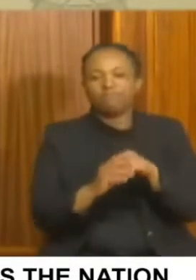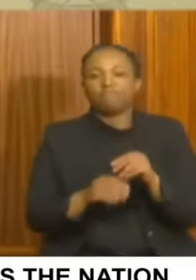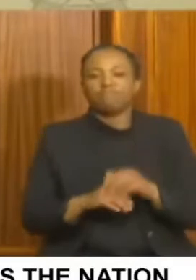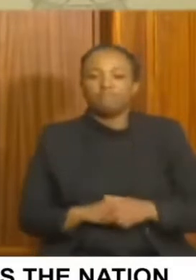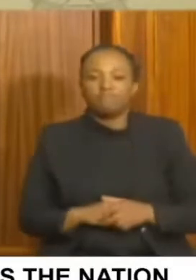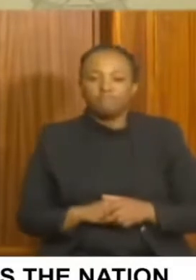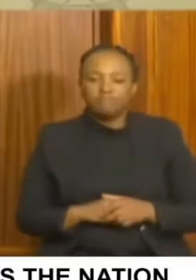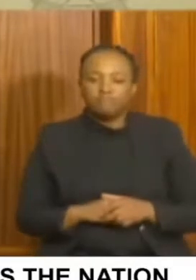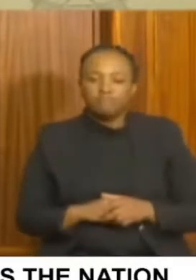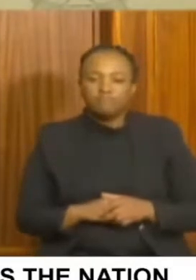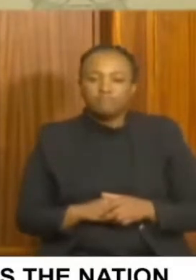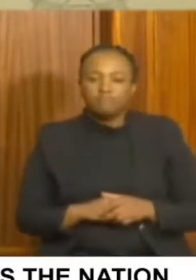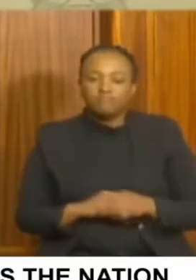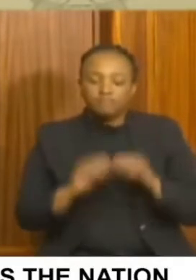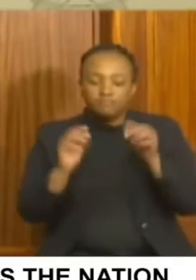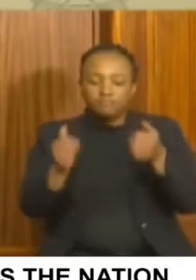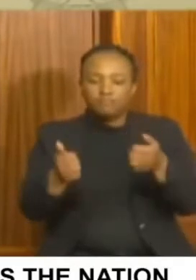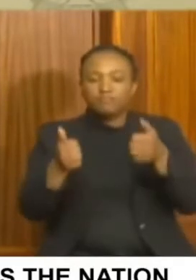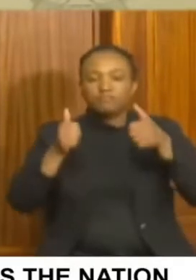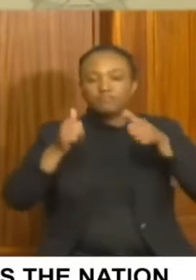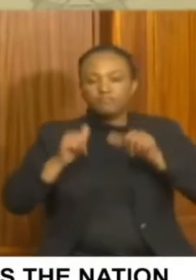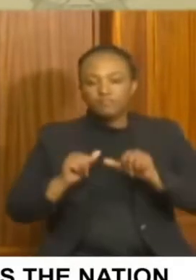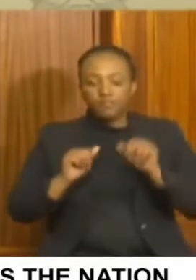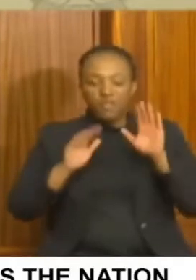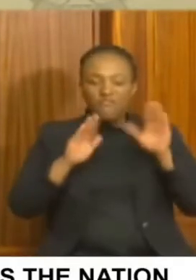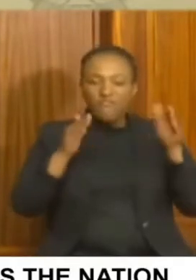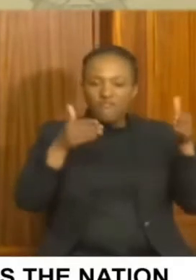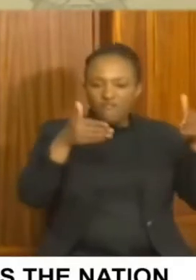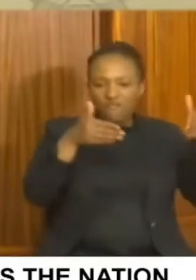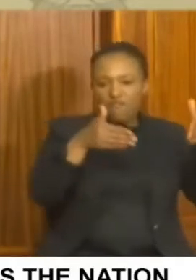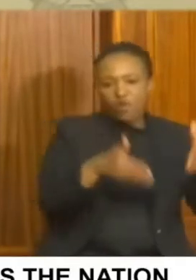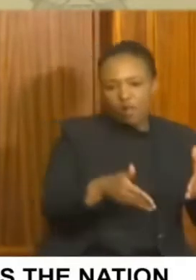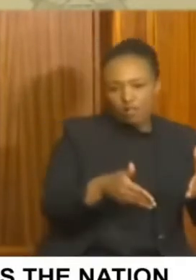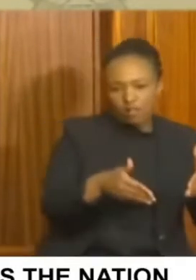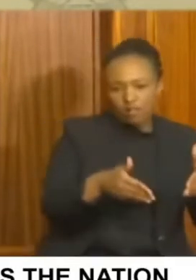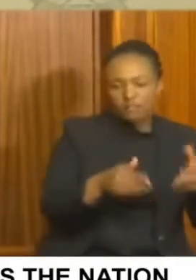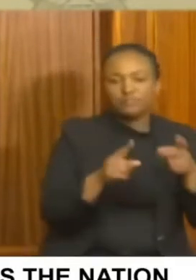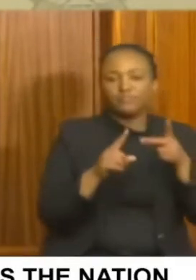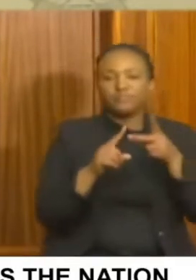Next, attendance at funerals and